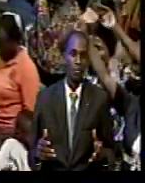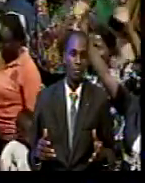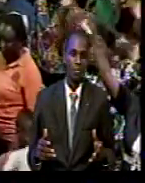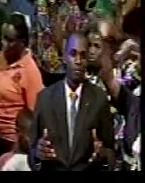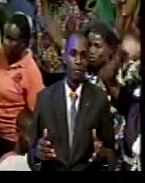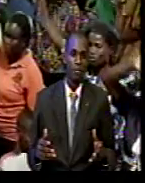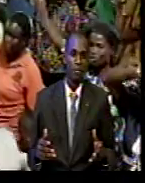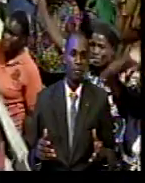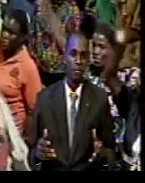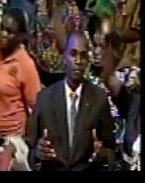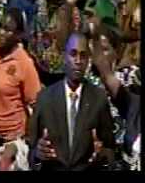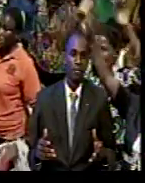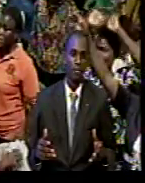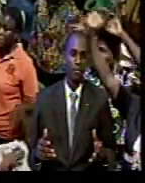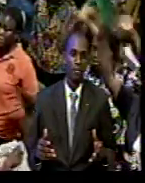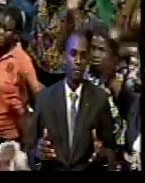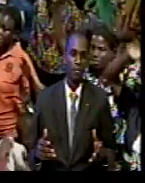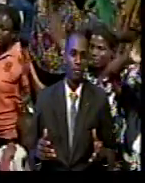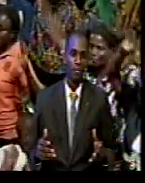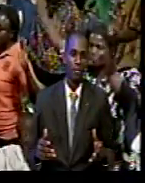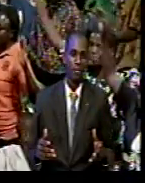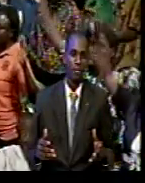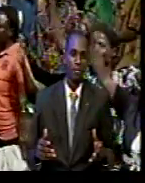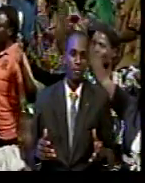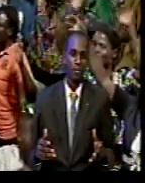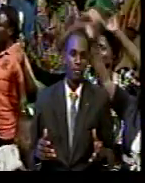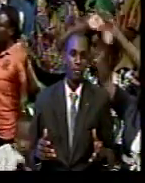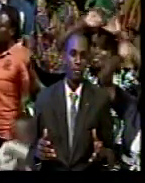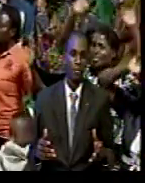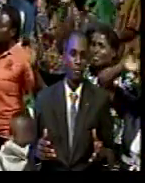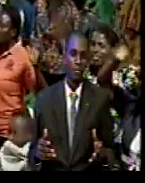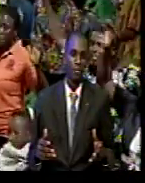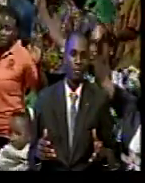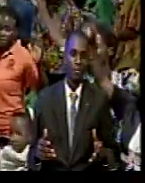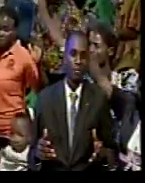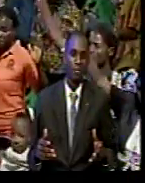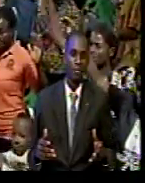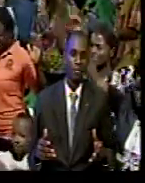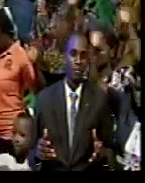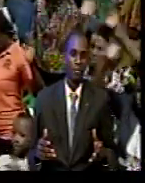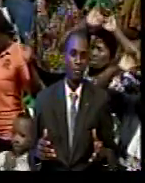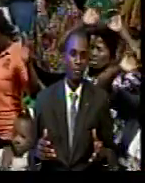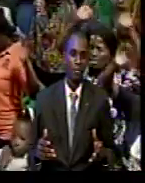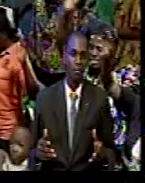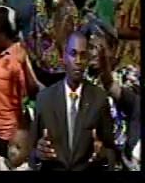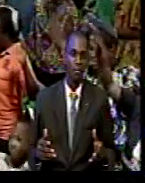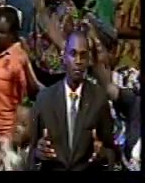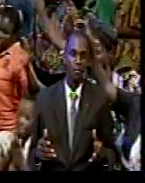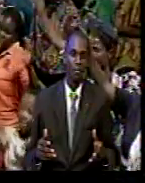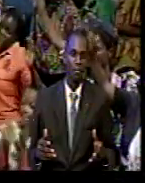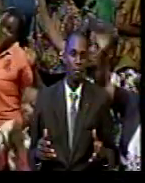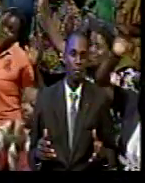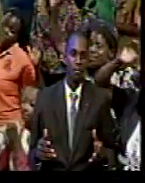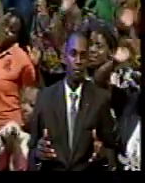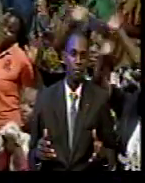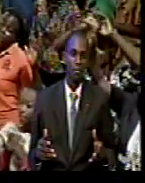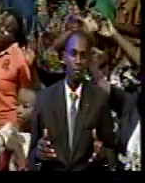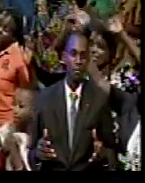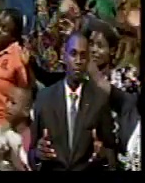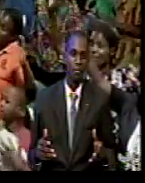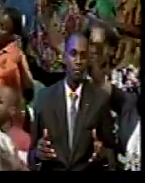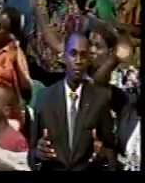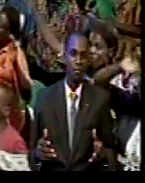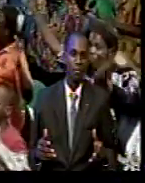things he have done through the man of God. Not only here, in all the states, almost in